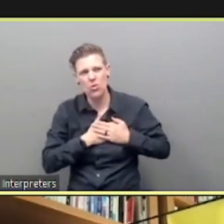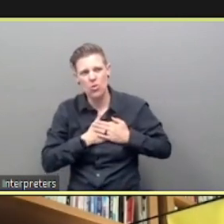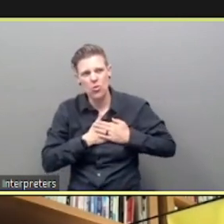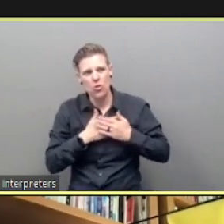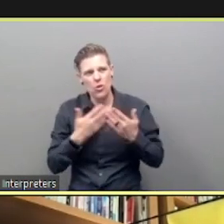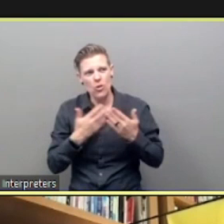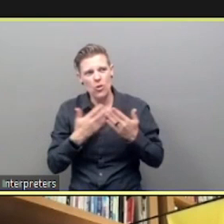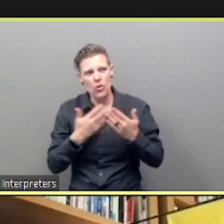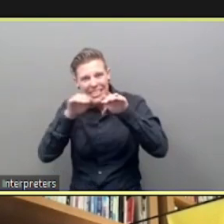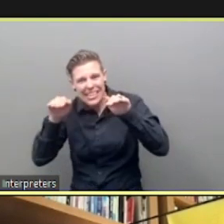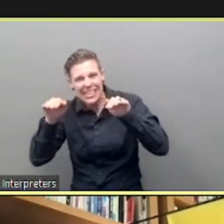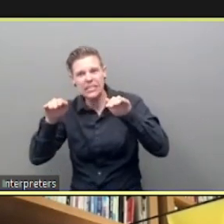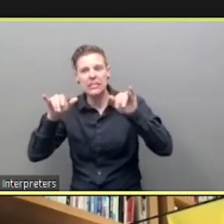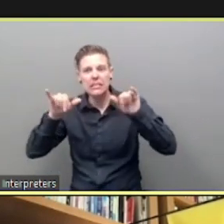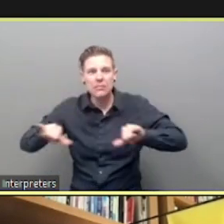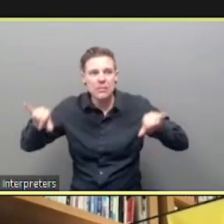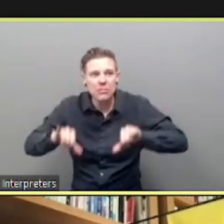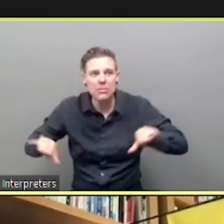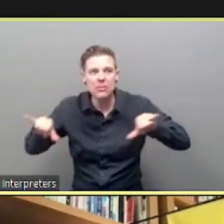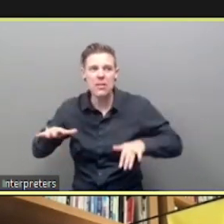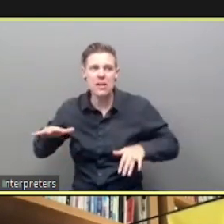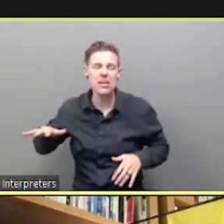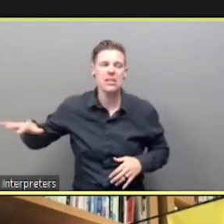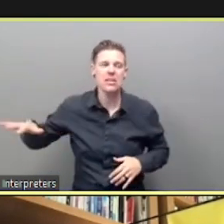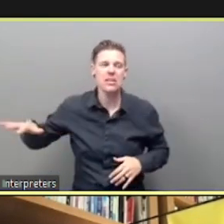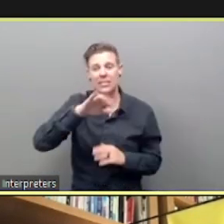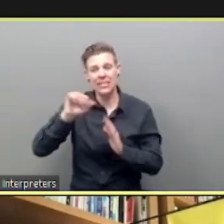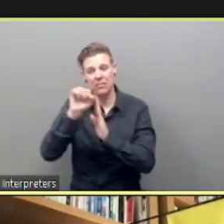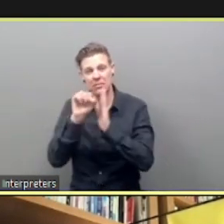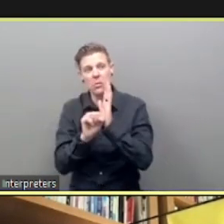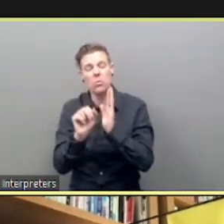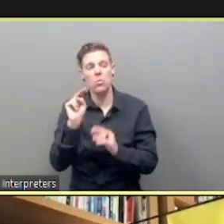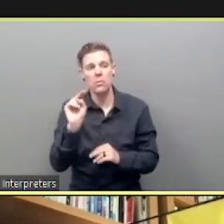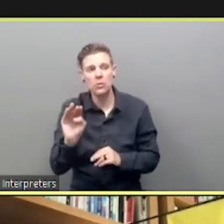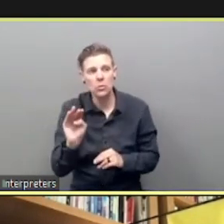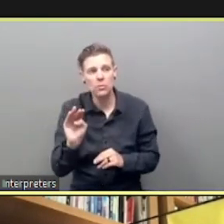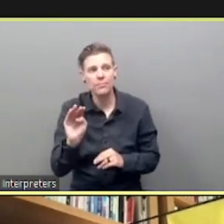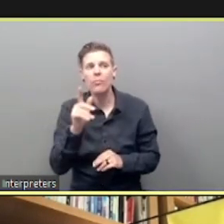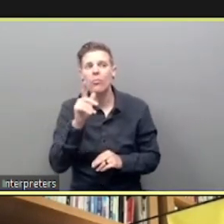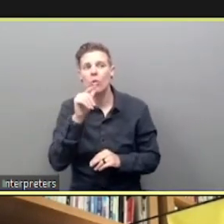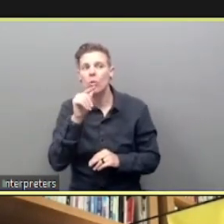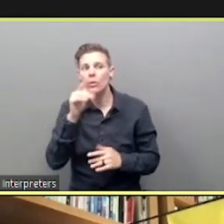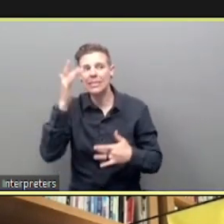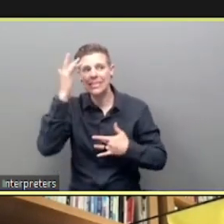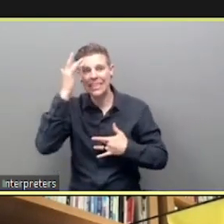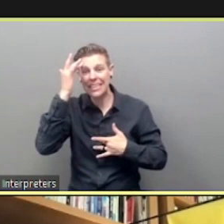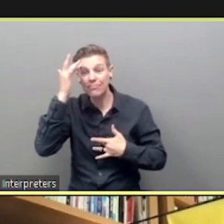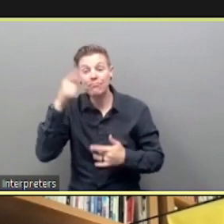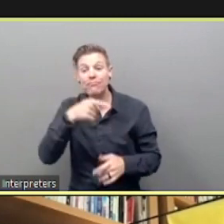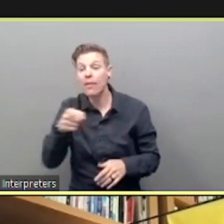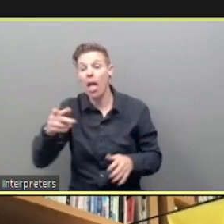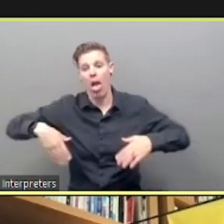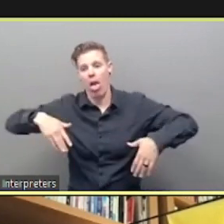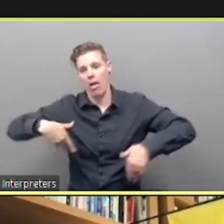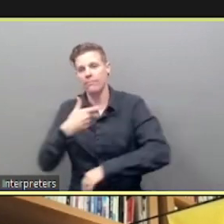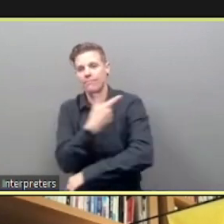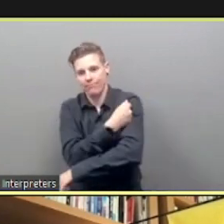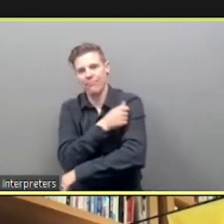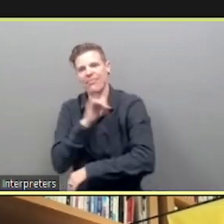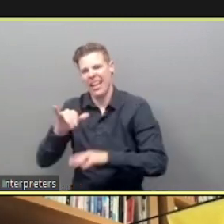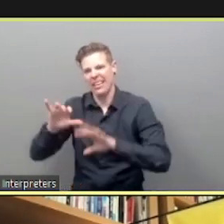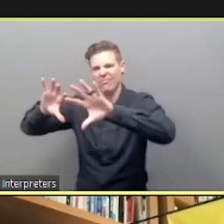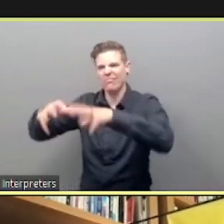New Mexico that, as we know, is primarily amongst unvaccinated individuals that is more than our